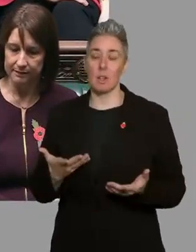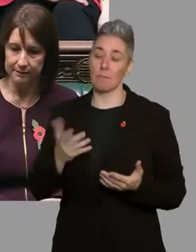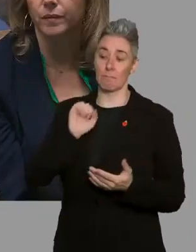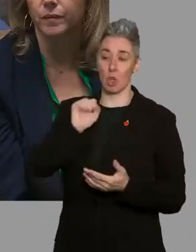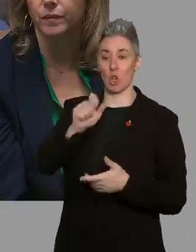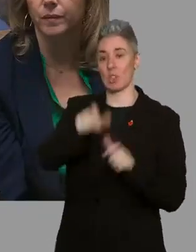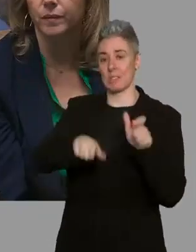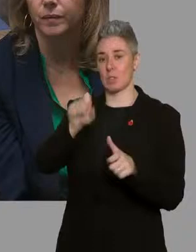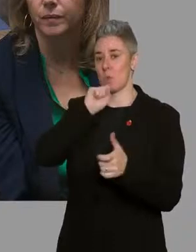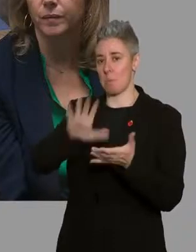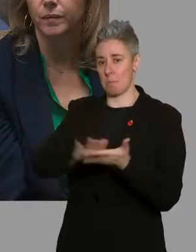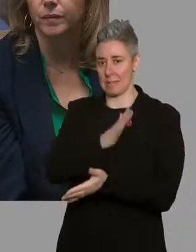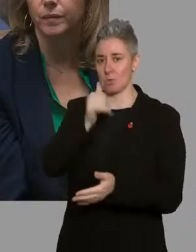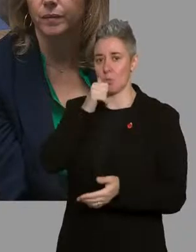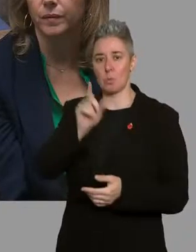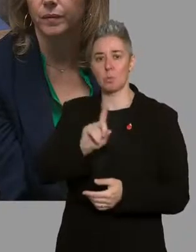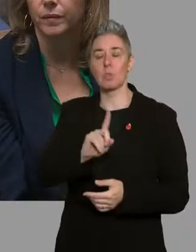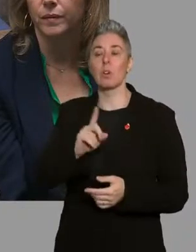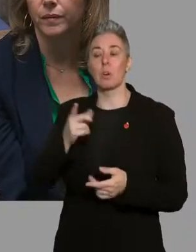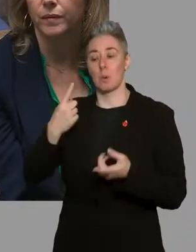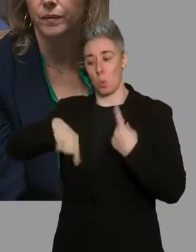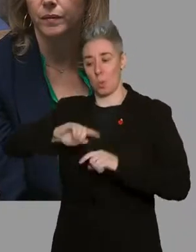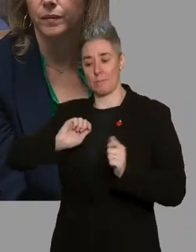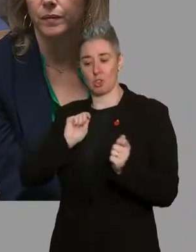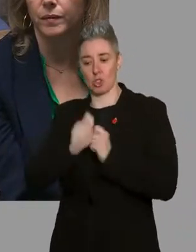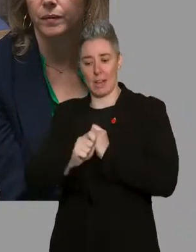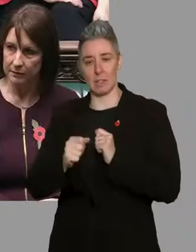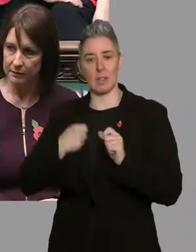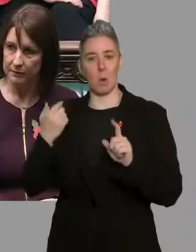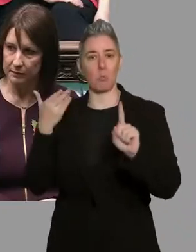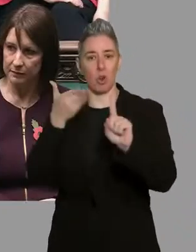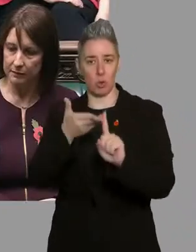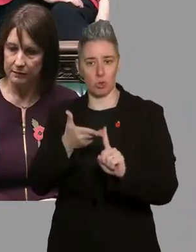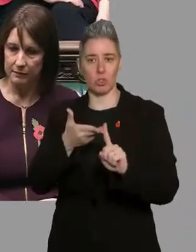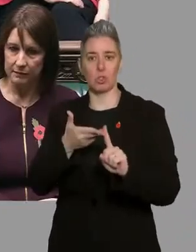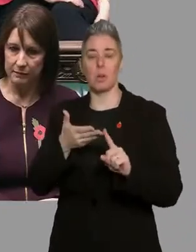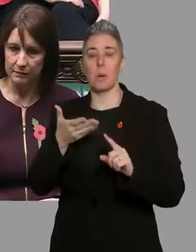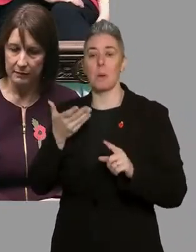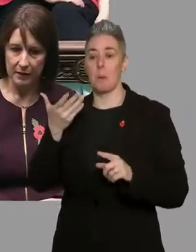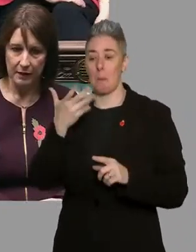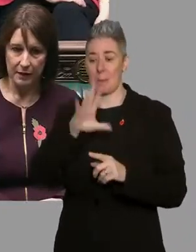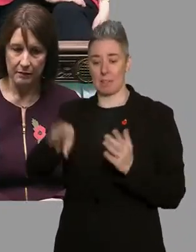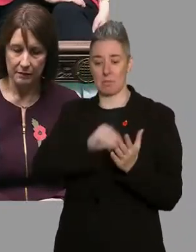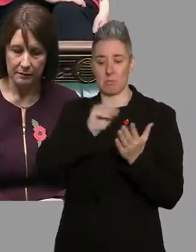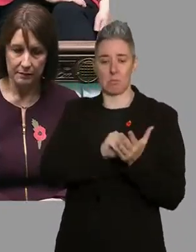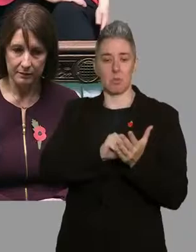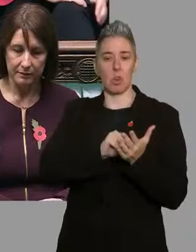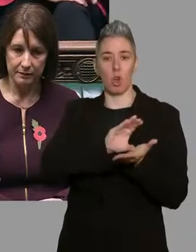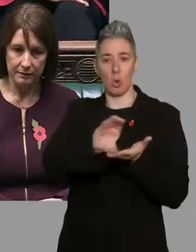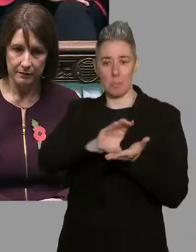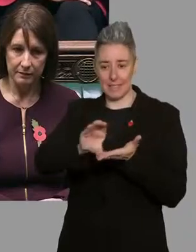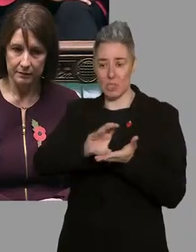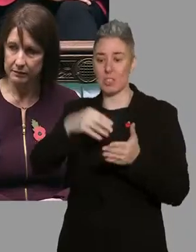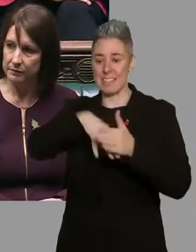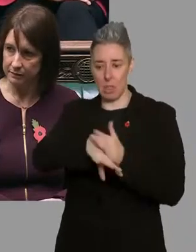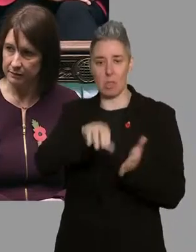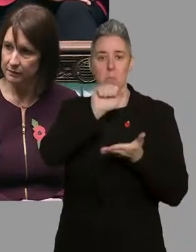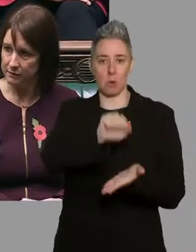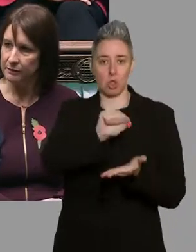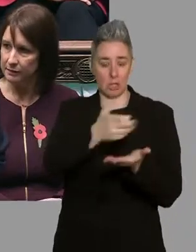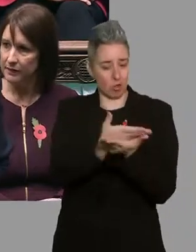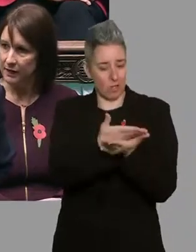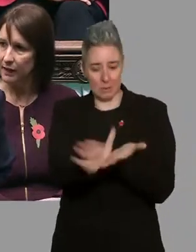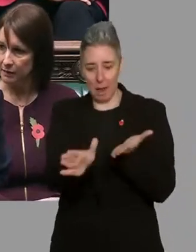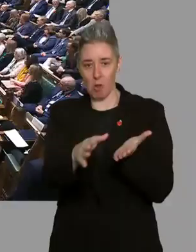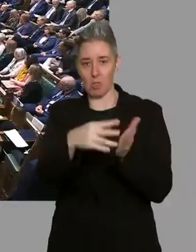approach there. We've set out the compensation within the budget, a transparent budget, an accountable budget, and we'll make the payments just